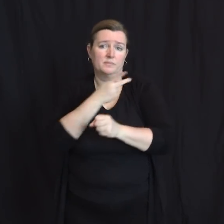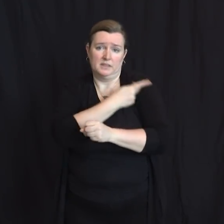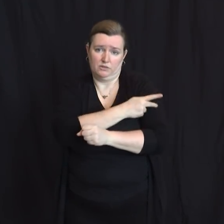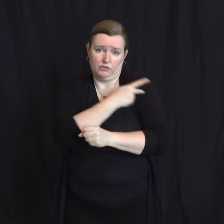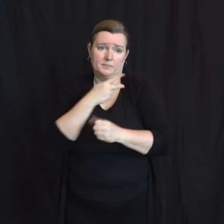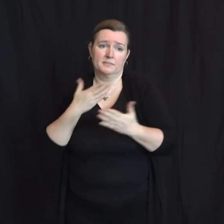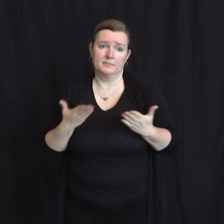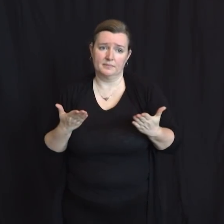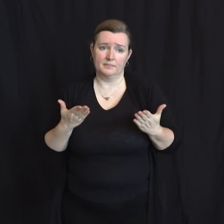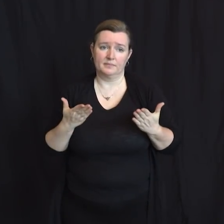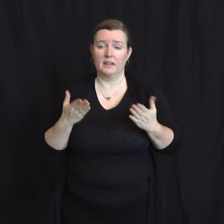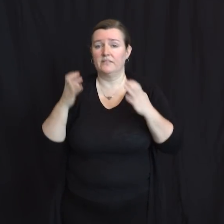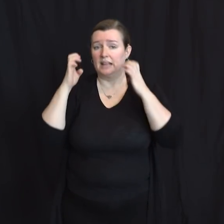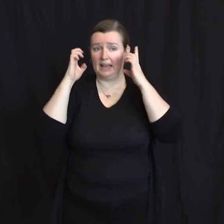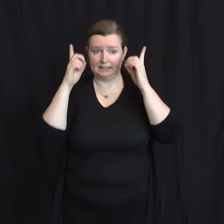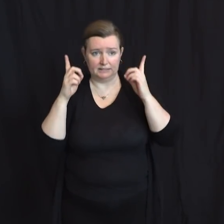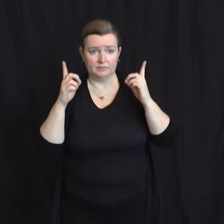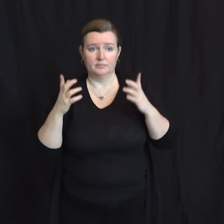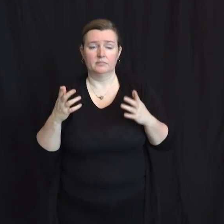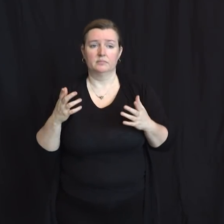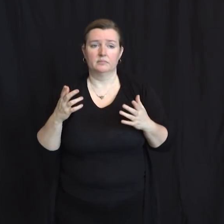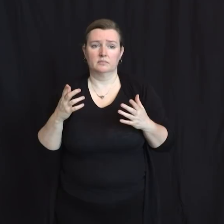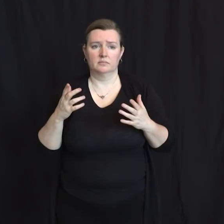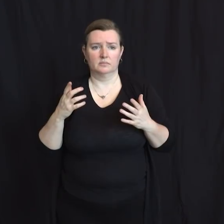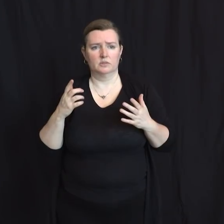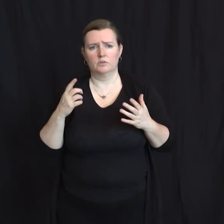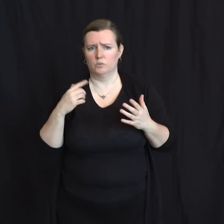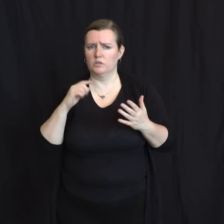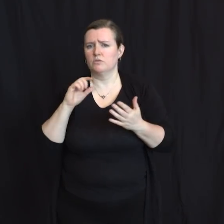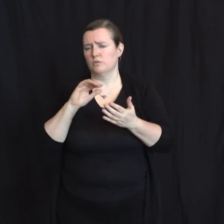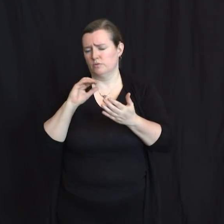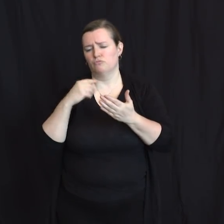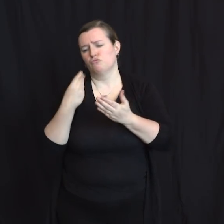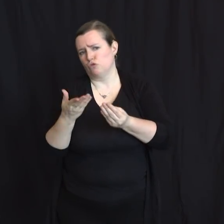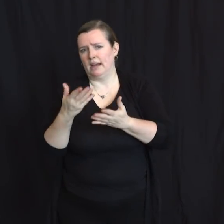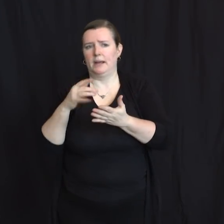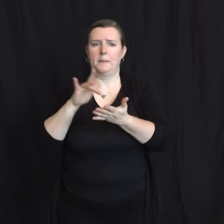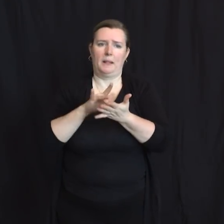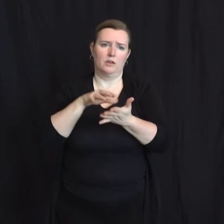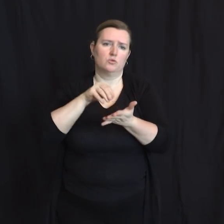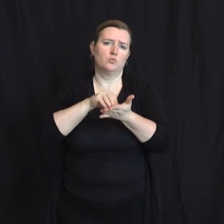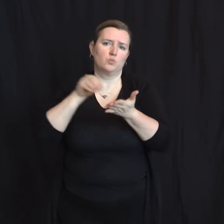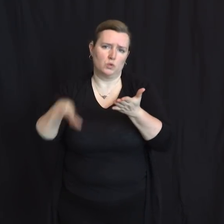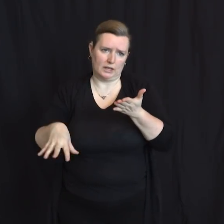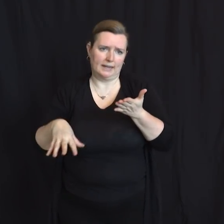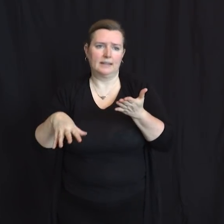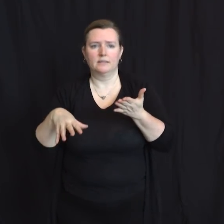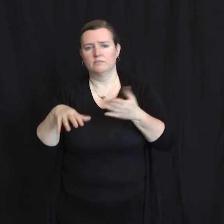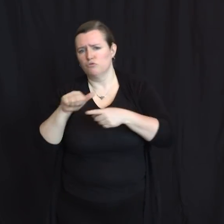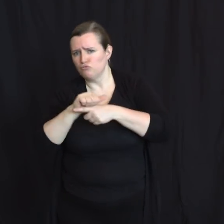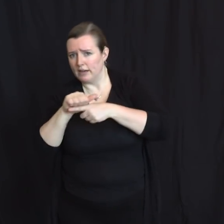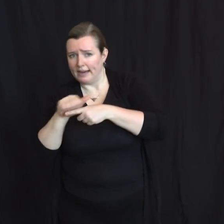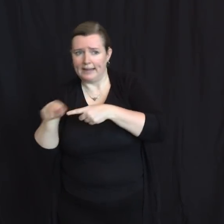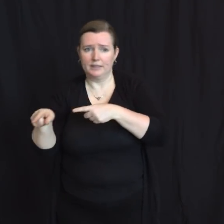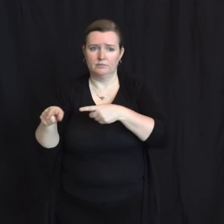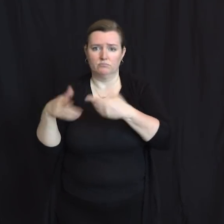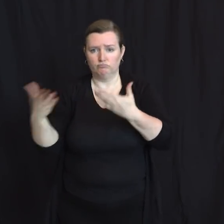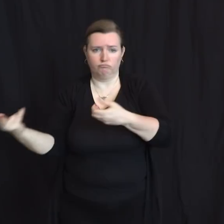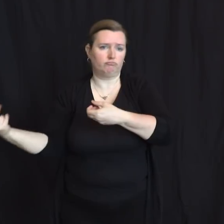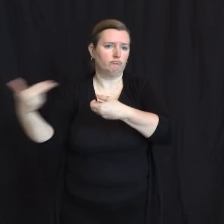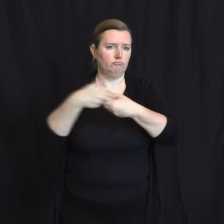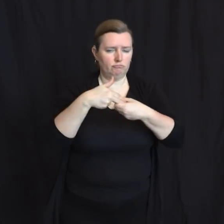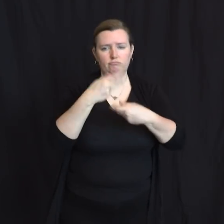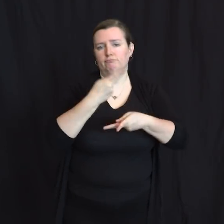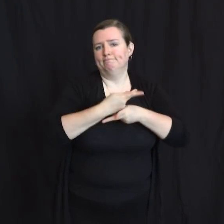view, we graduated early on medical students, nursing students, and pharmacy students so that they can join the healthcare